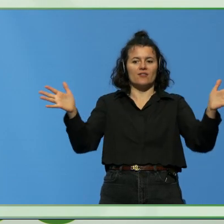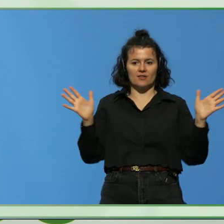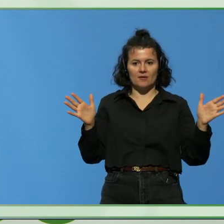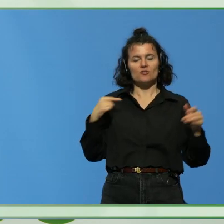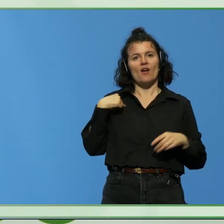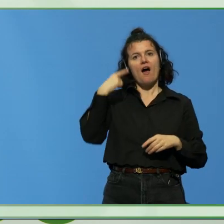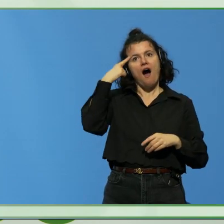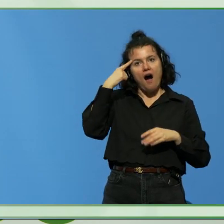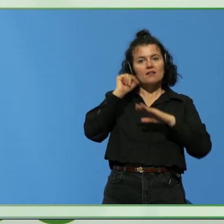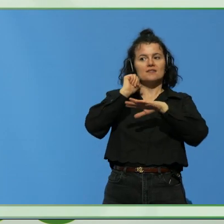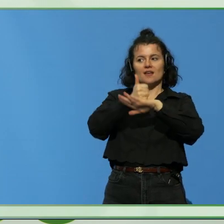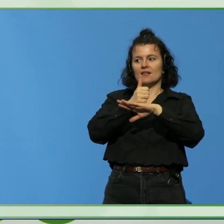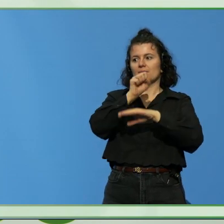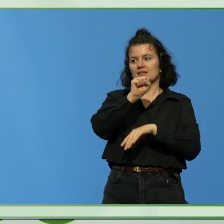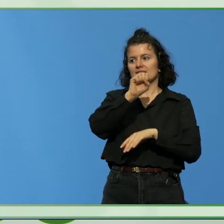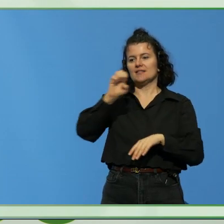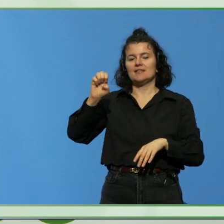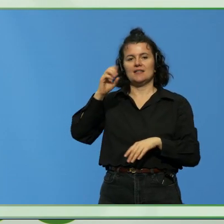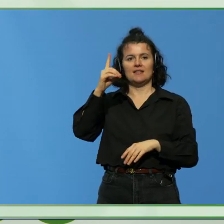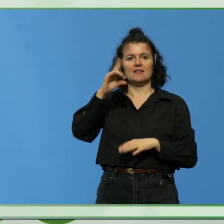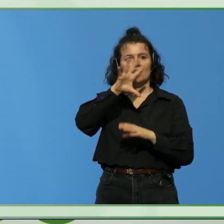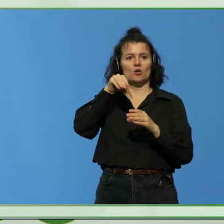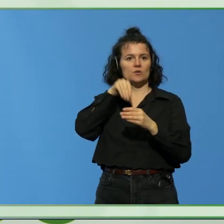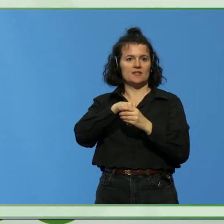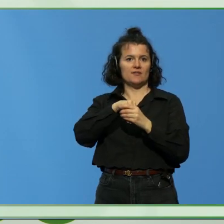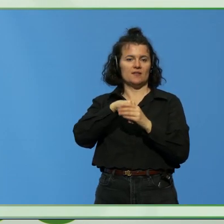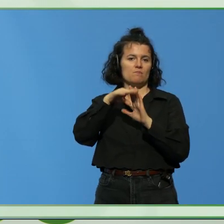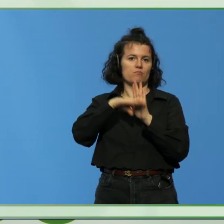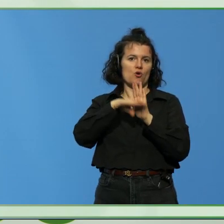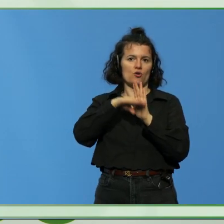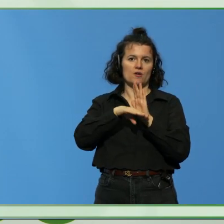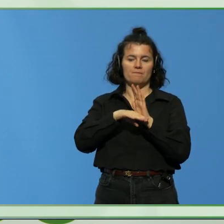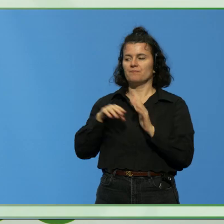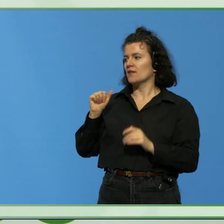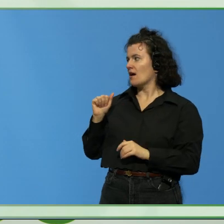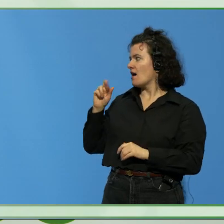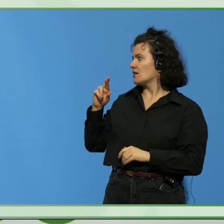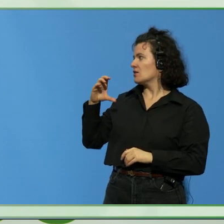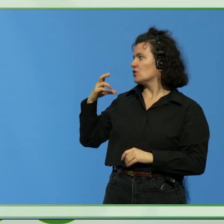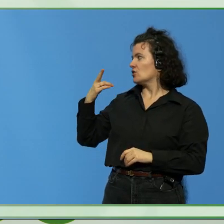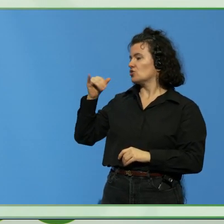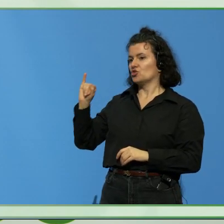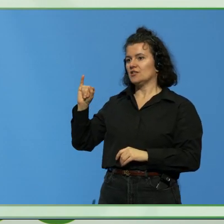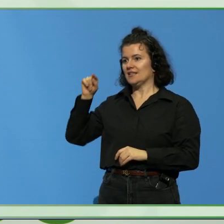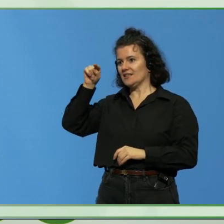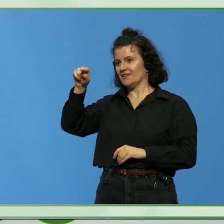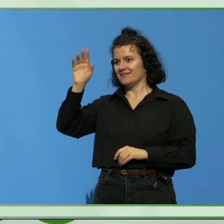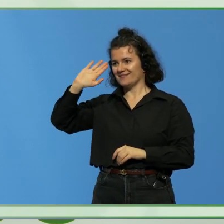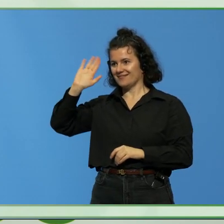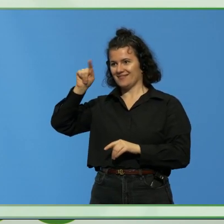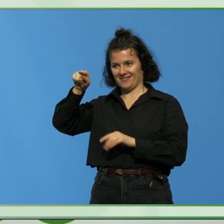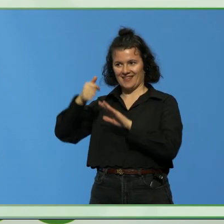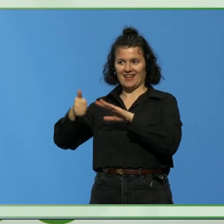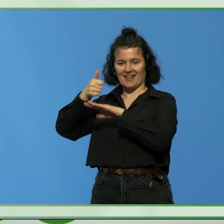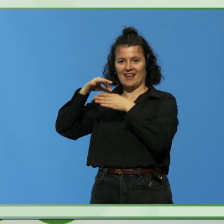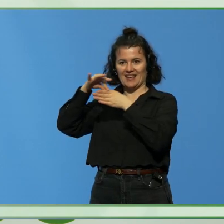into a reality. The Seed Inclusivity Program, led by my colleague Archie Moverly, who is also here, it's